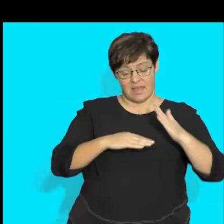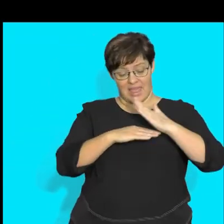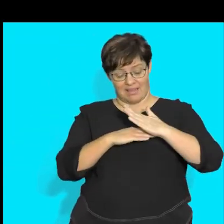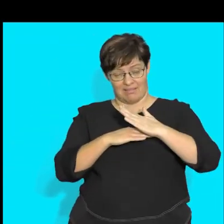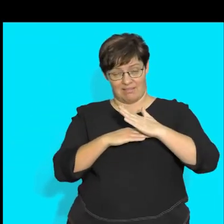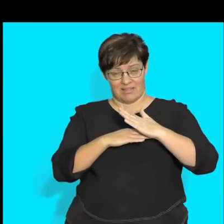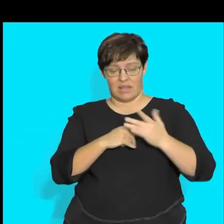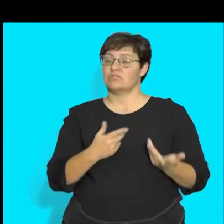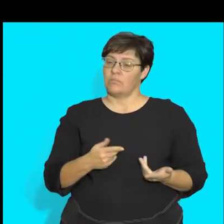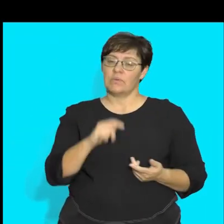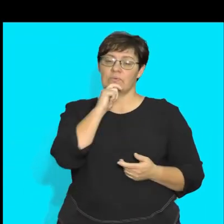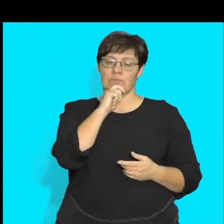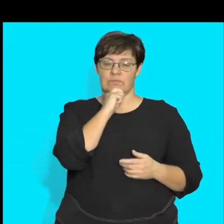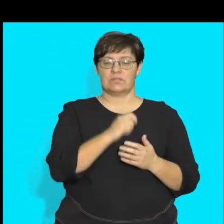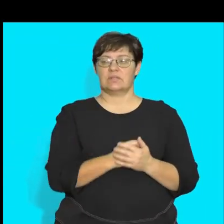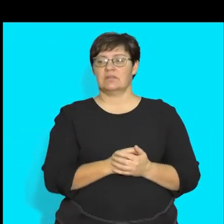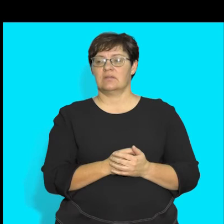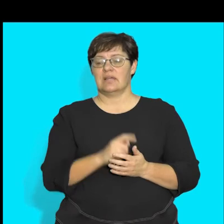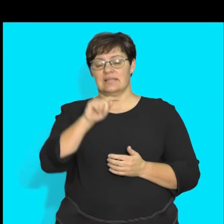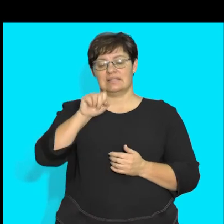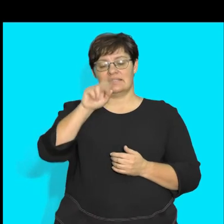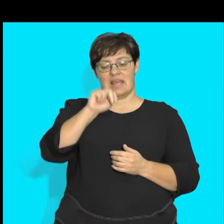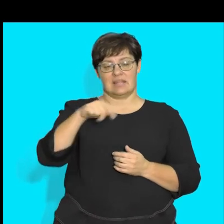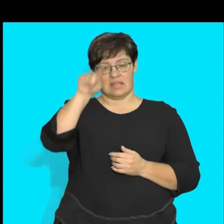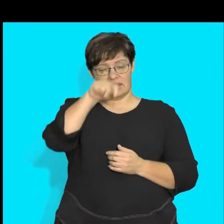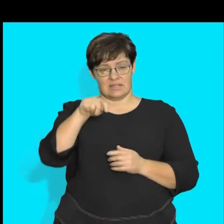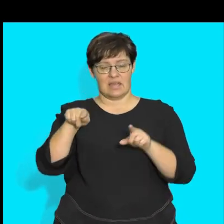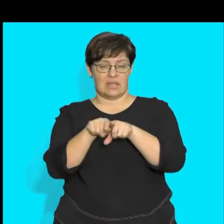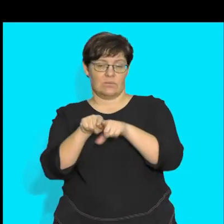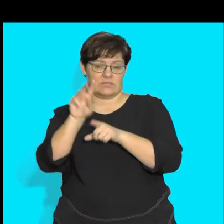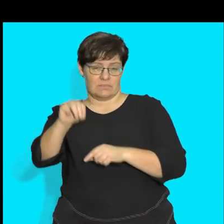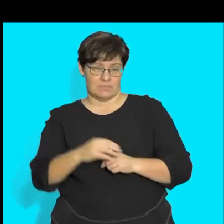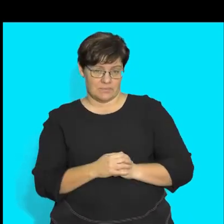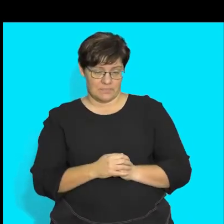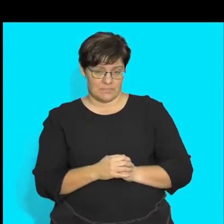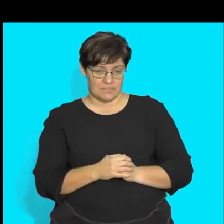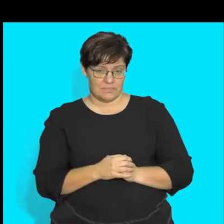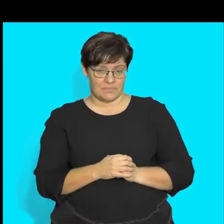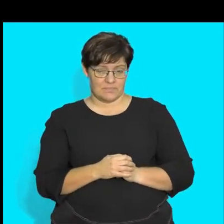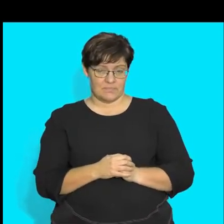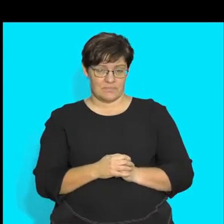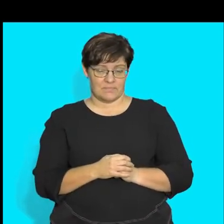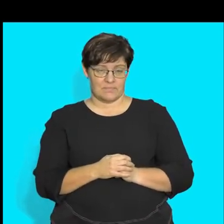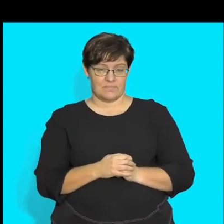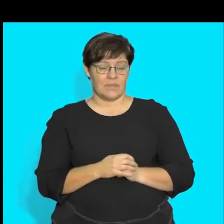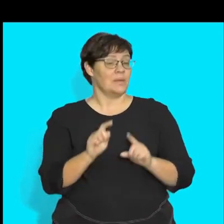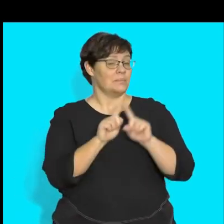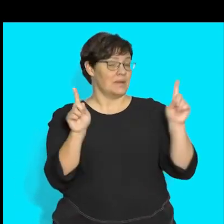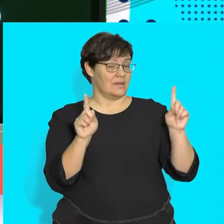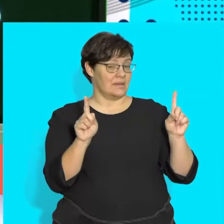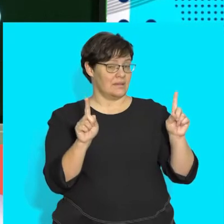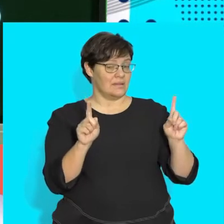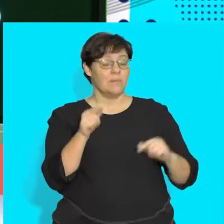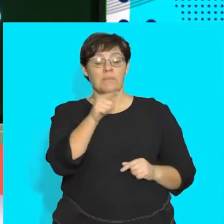of inclination, and so I'm going to use this formula, tan theta equals m. But